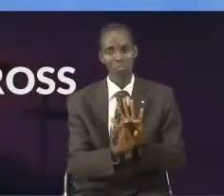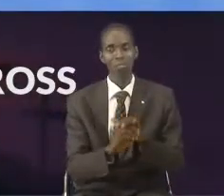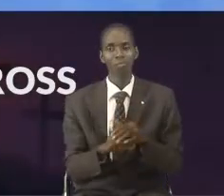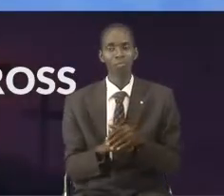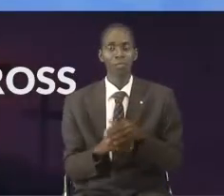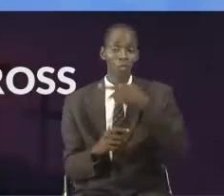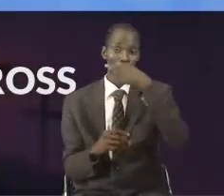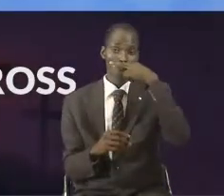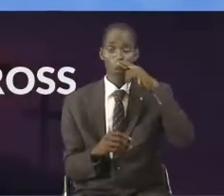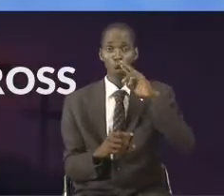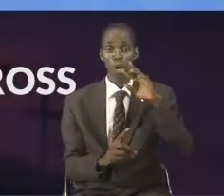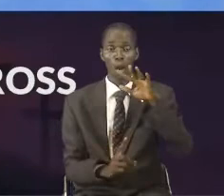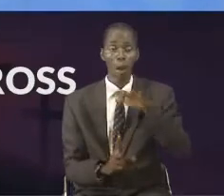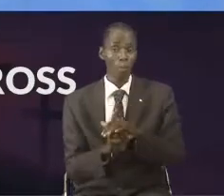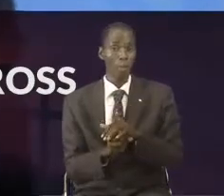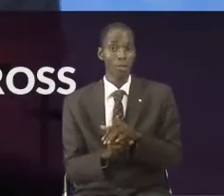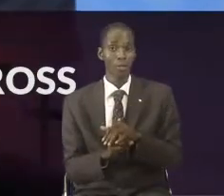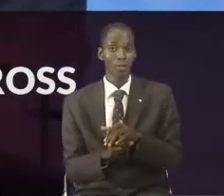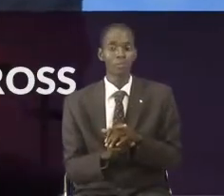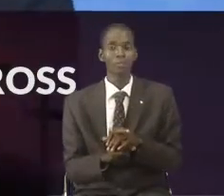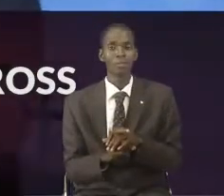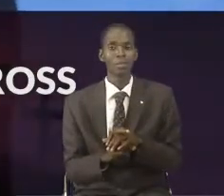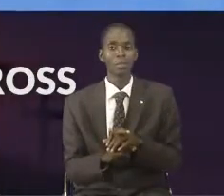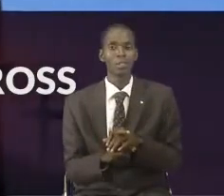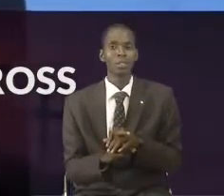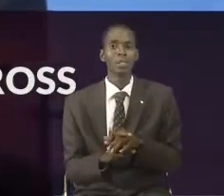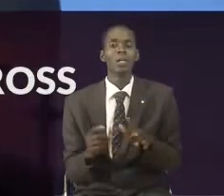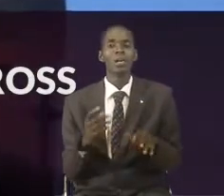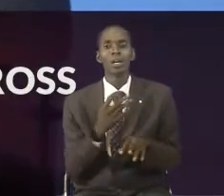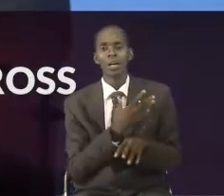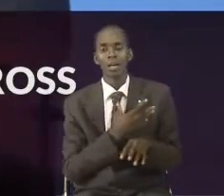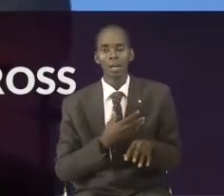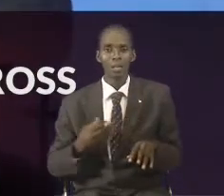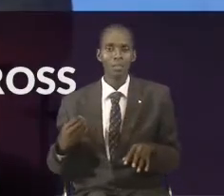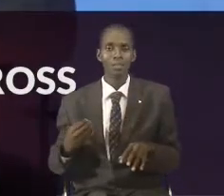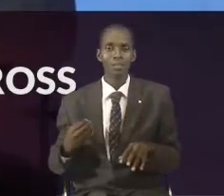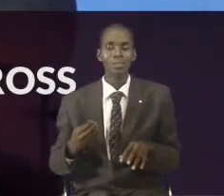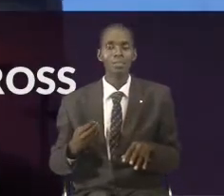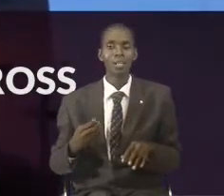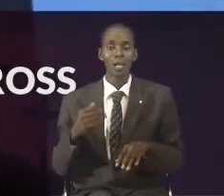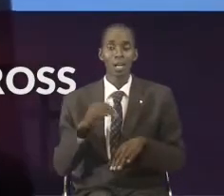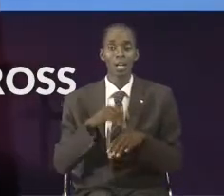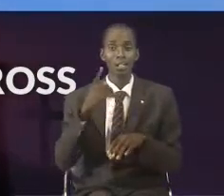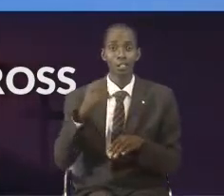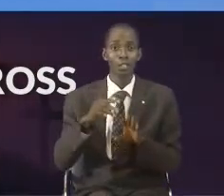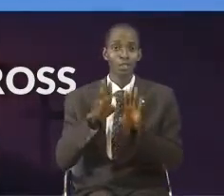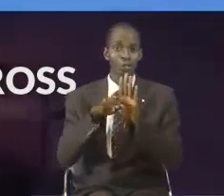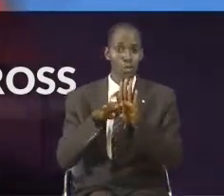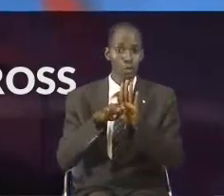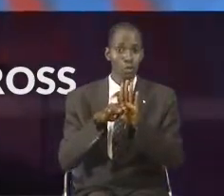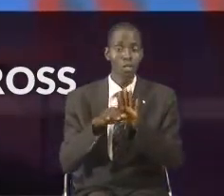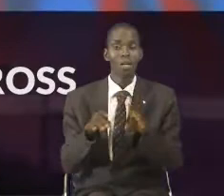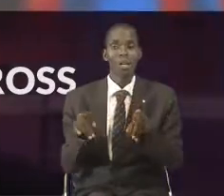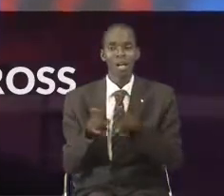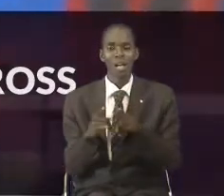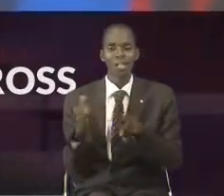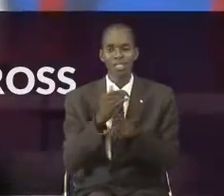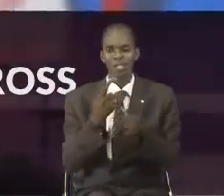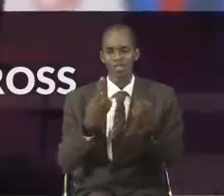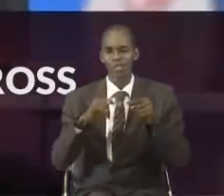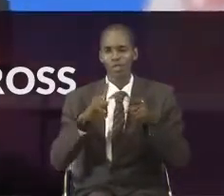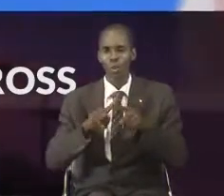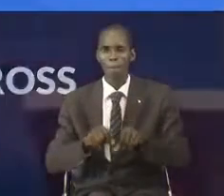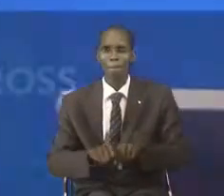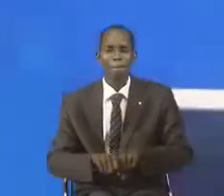to destroy. It's like, you know, the thieves come and they are at the door.